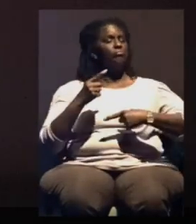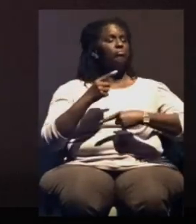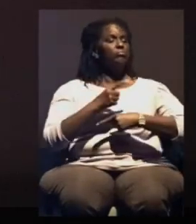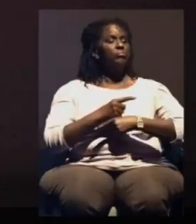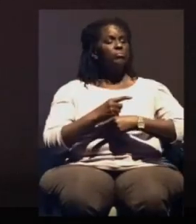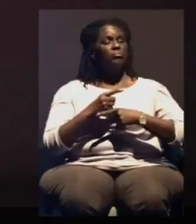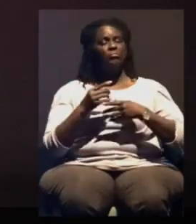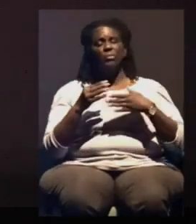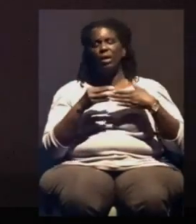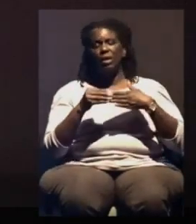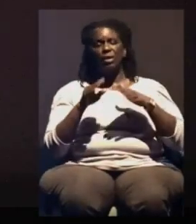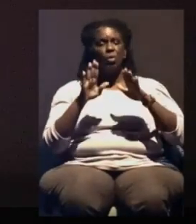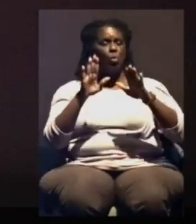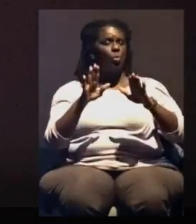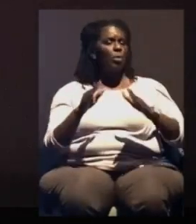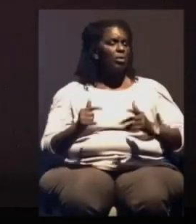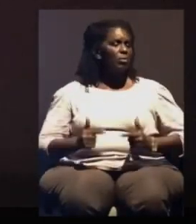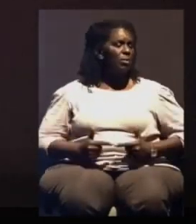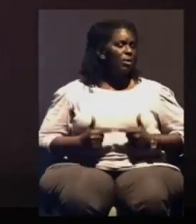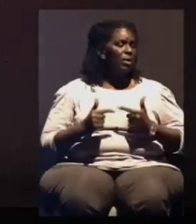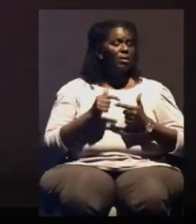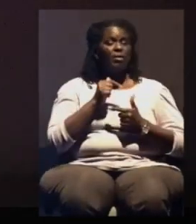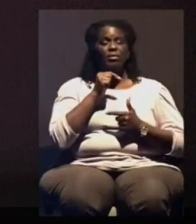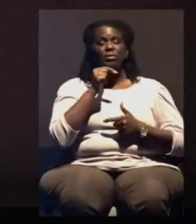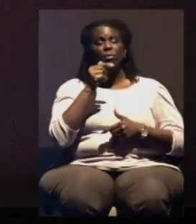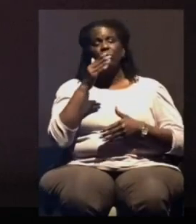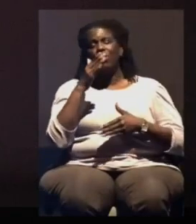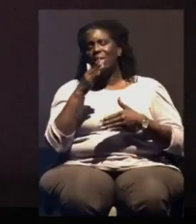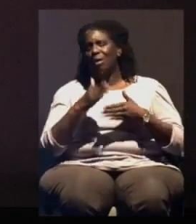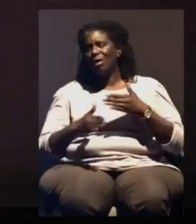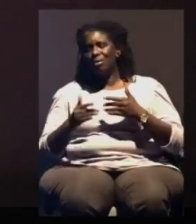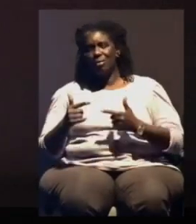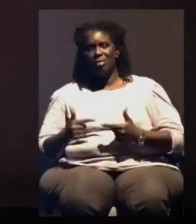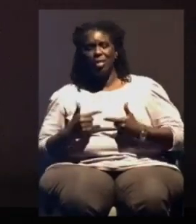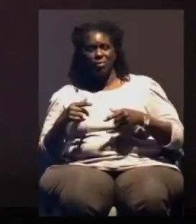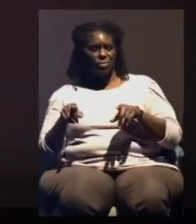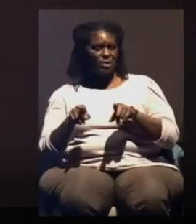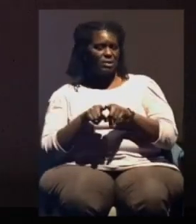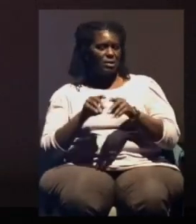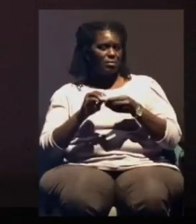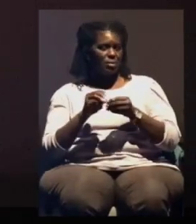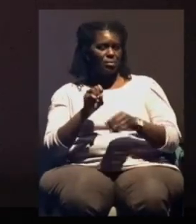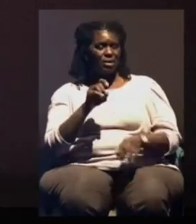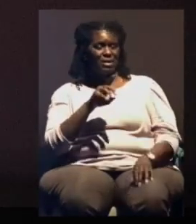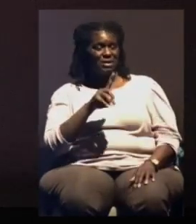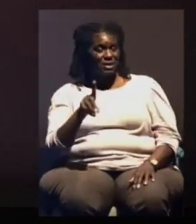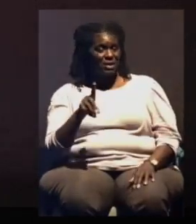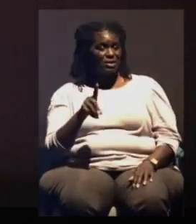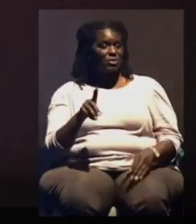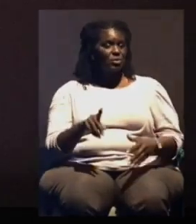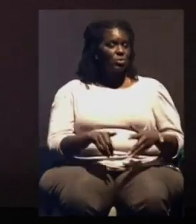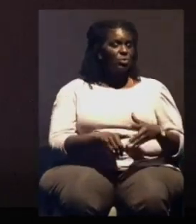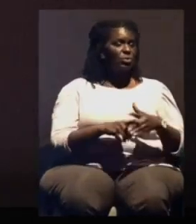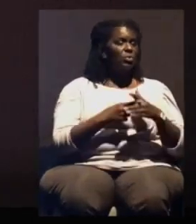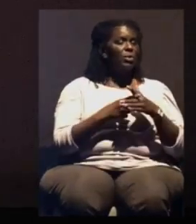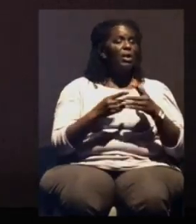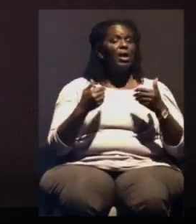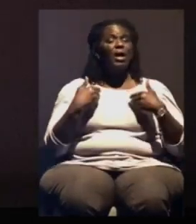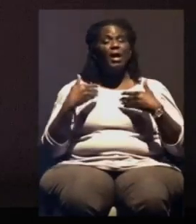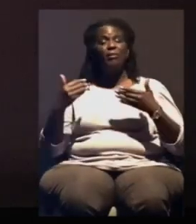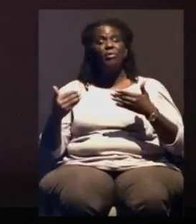life. Don't end your life with the same number of seeds that you started out with. End your life with a whole bunch of